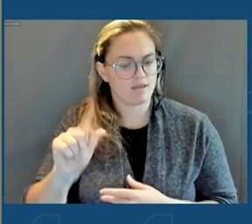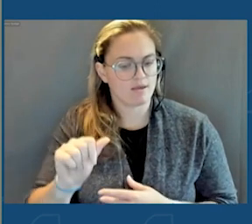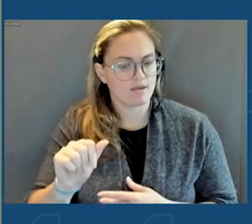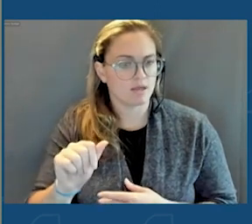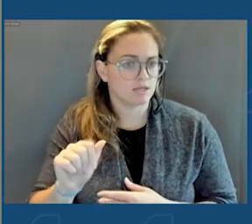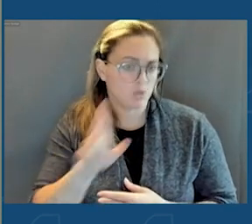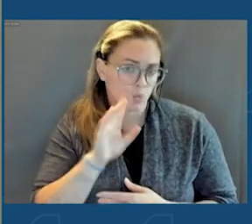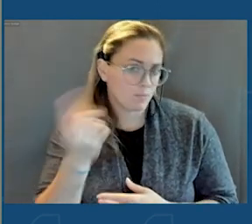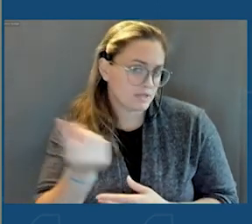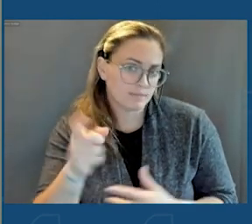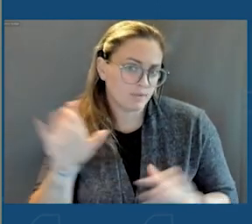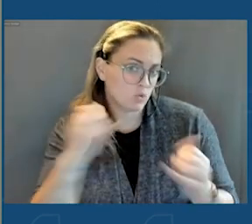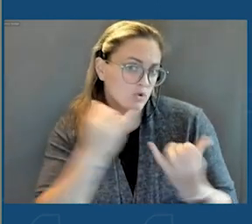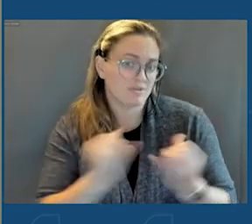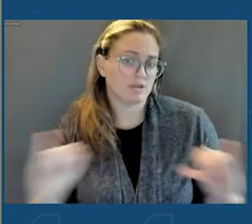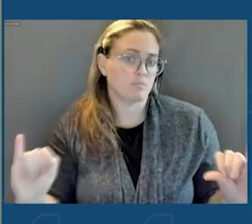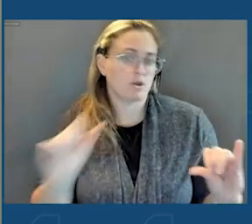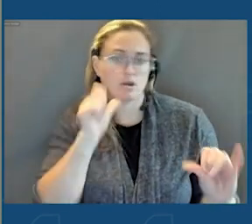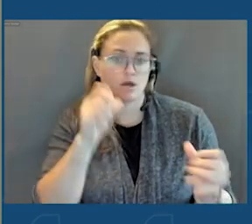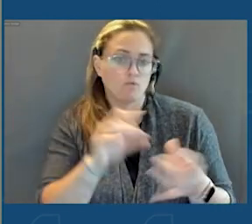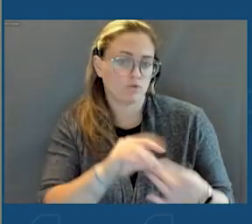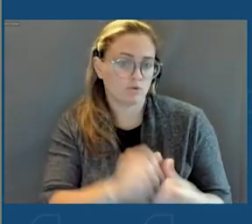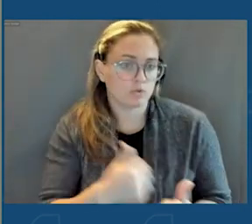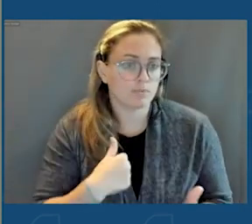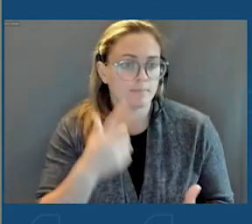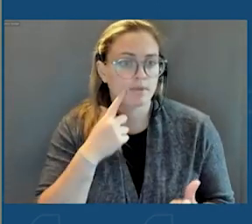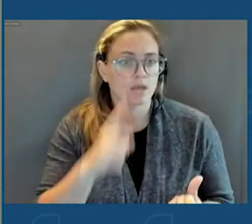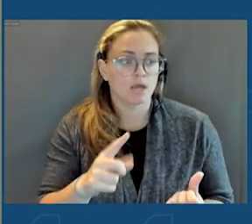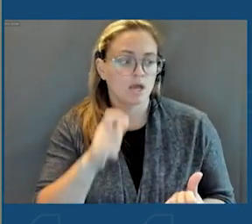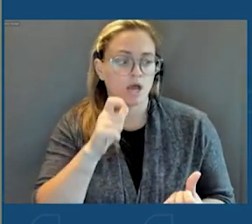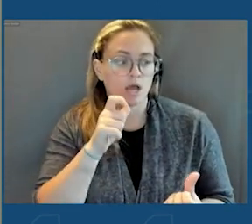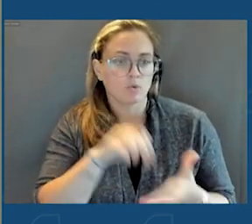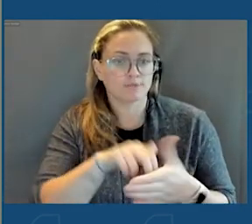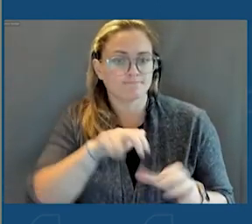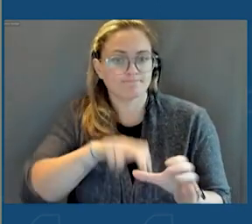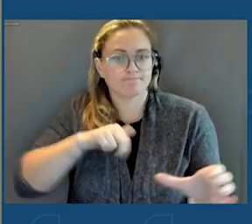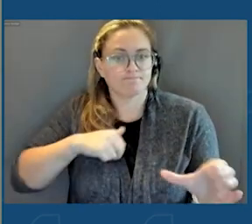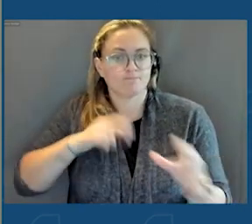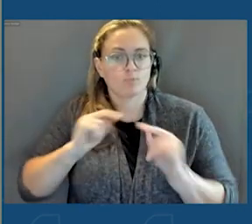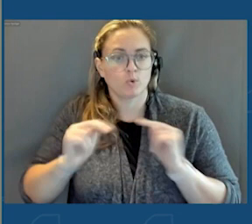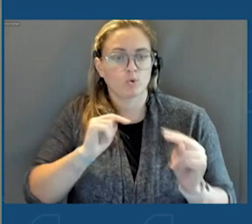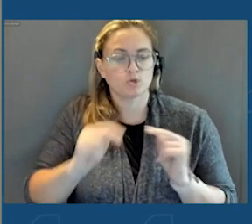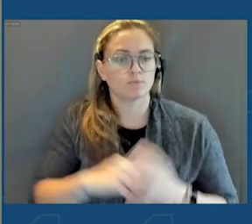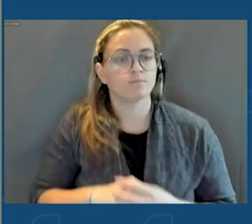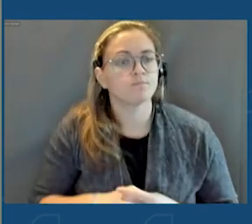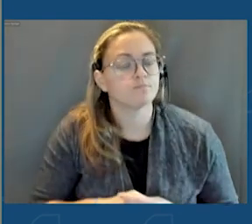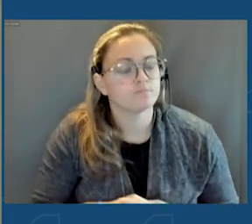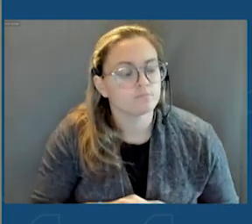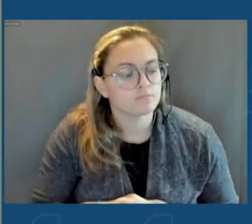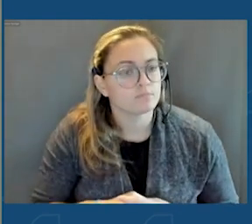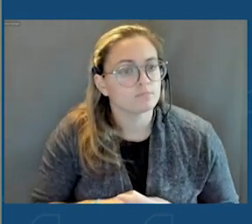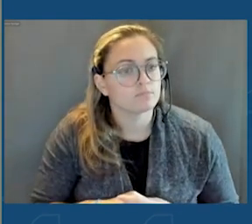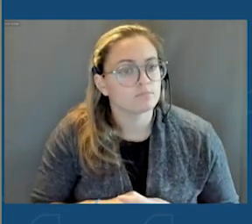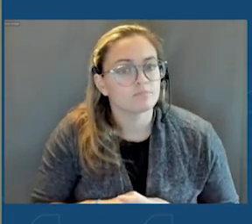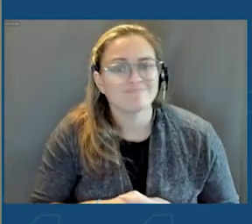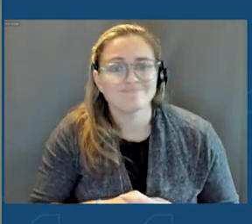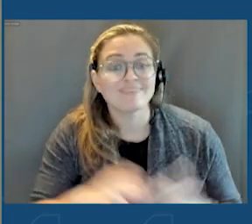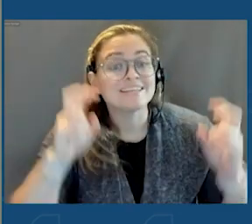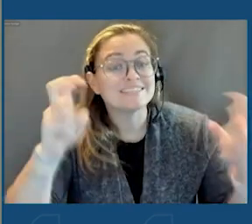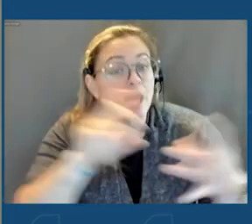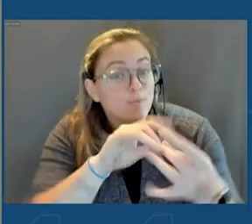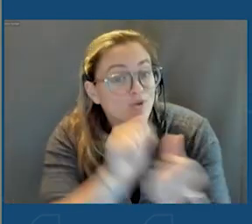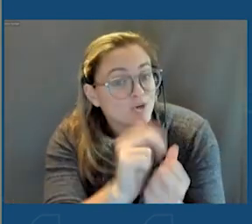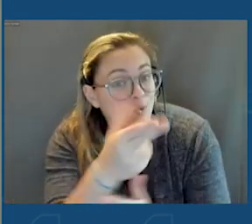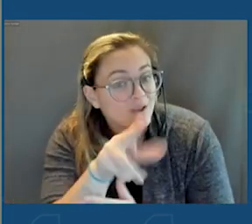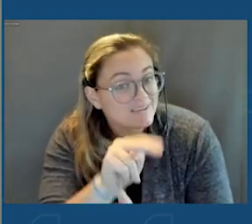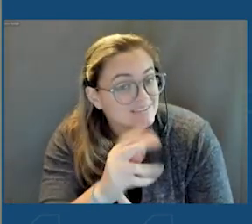they would have done independent of my awareness because I was recused from the negotiations. Any on topics on gun on numbers.